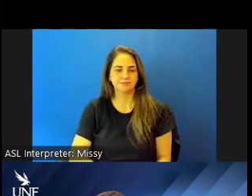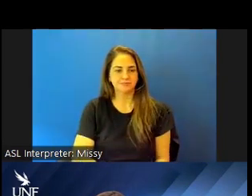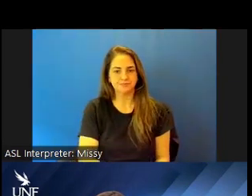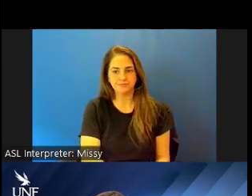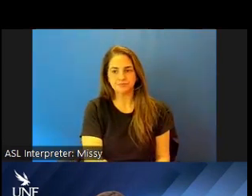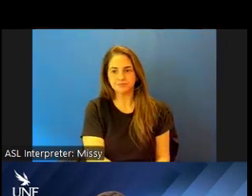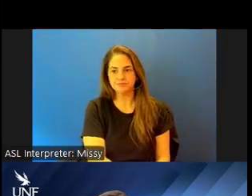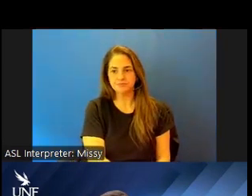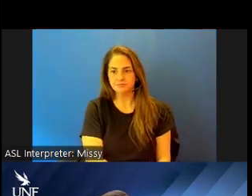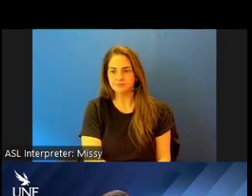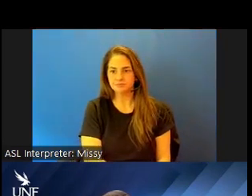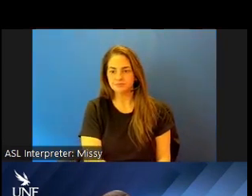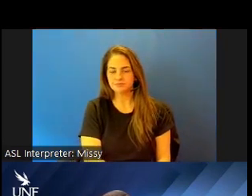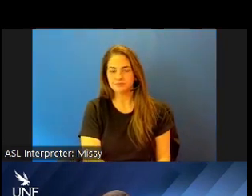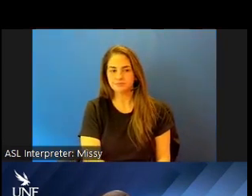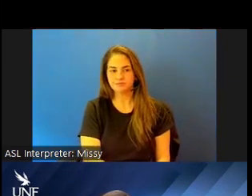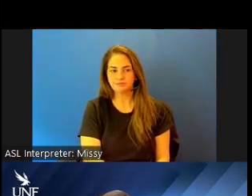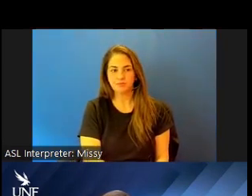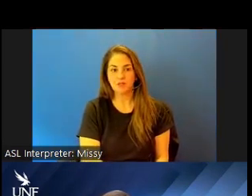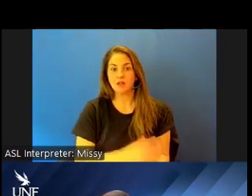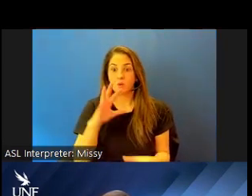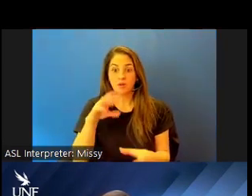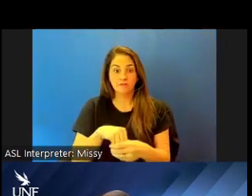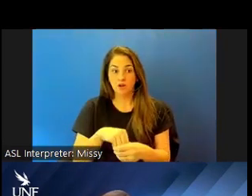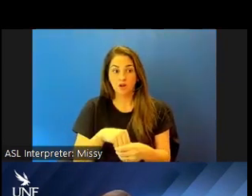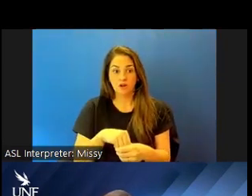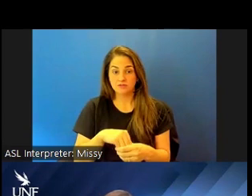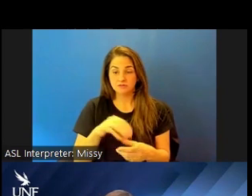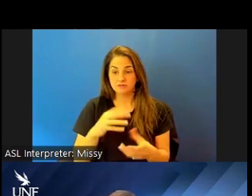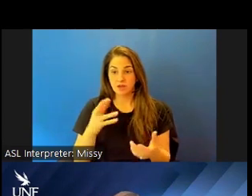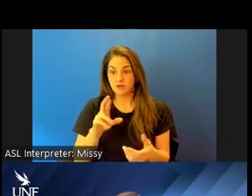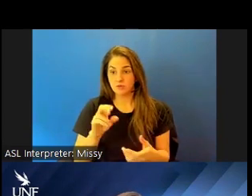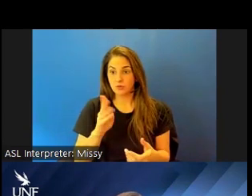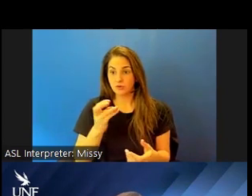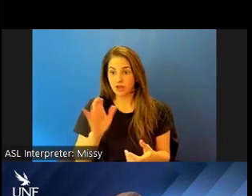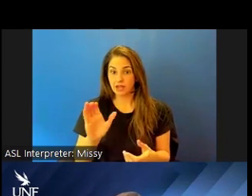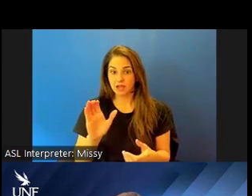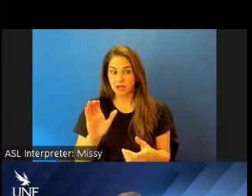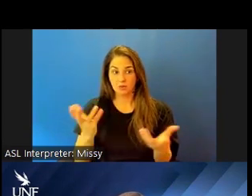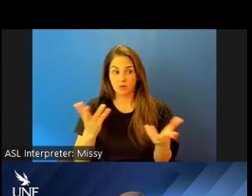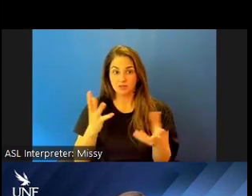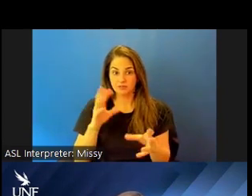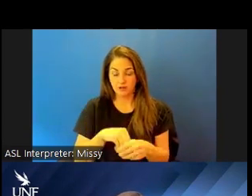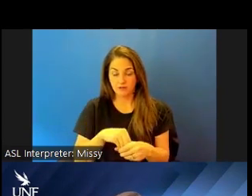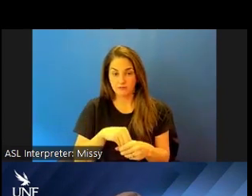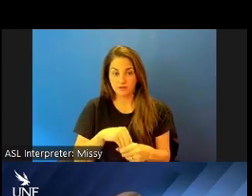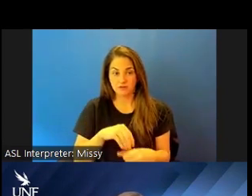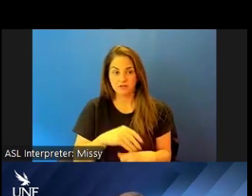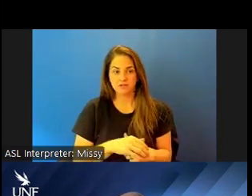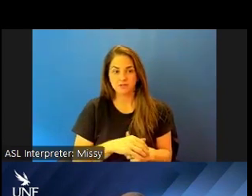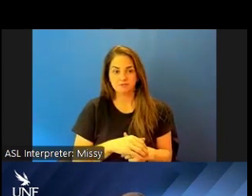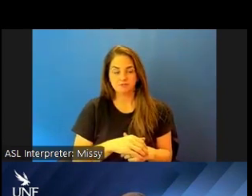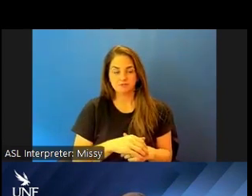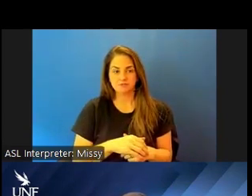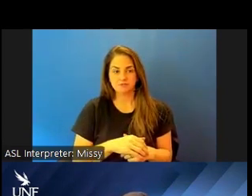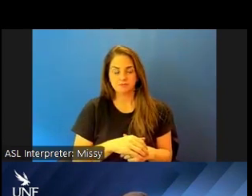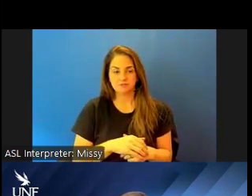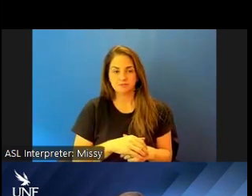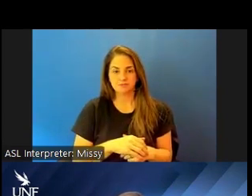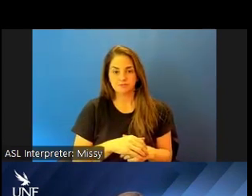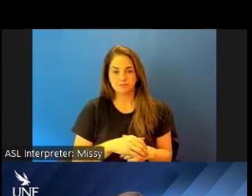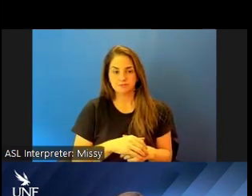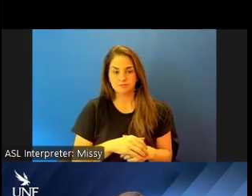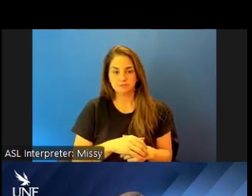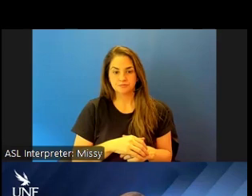All right. So what's actually in the rubric? On the next slide, it'll talk about the rubric categories. So as we looked across this area